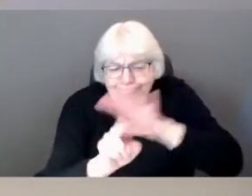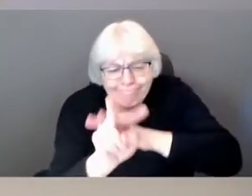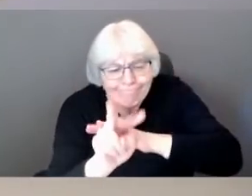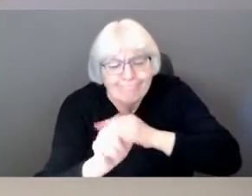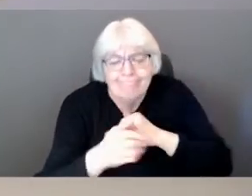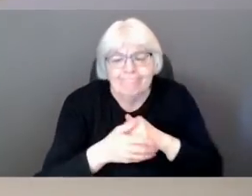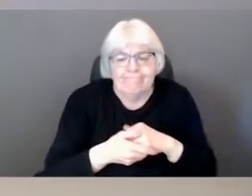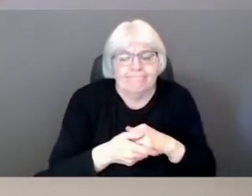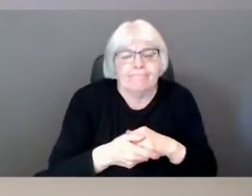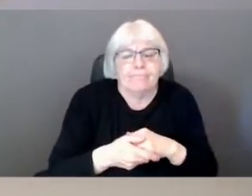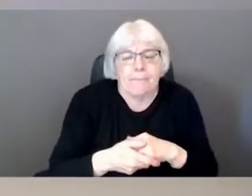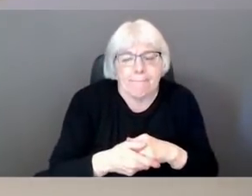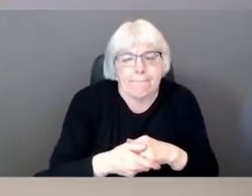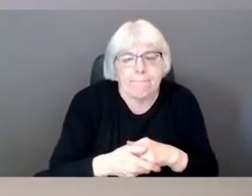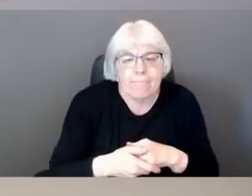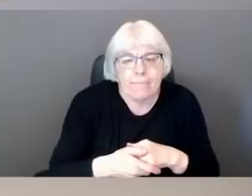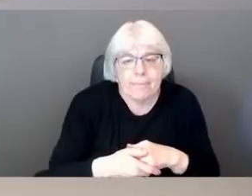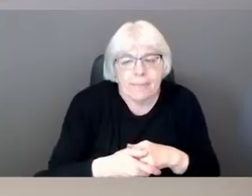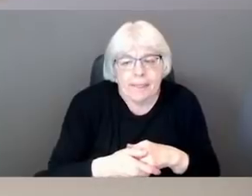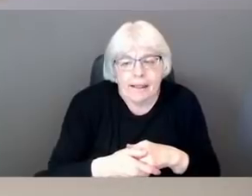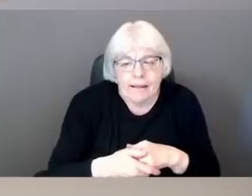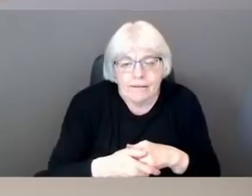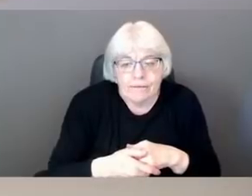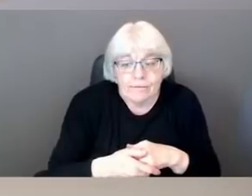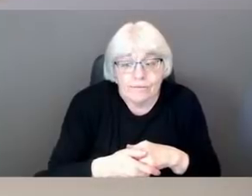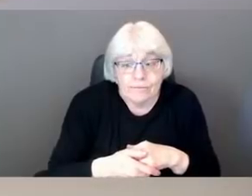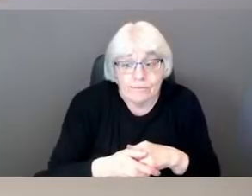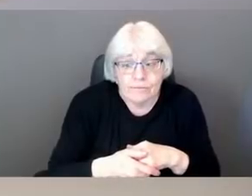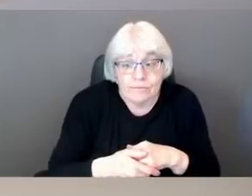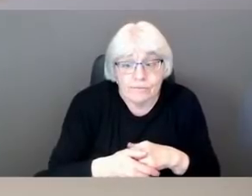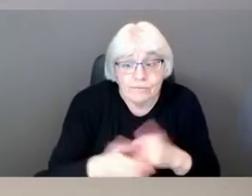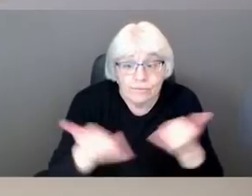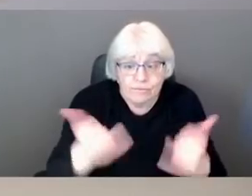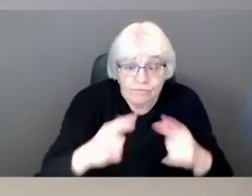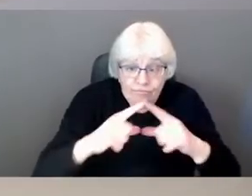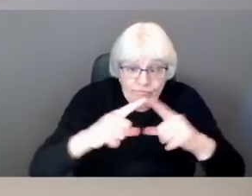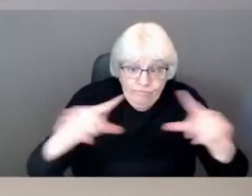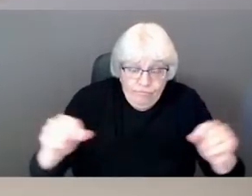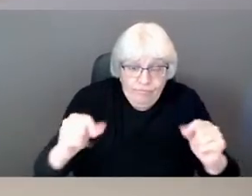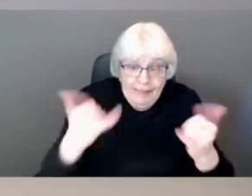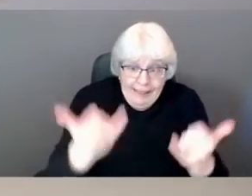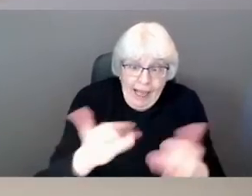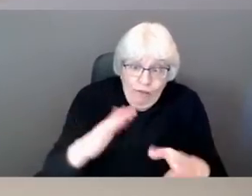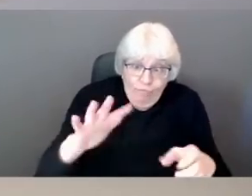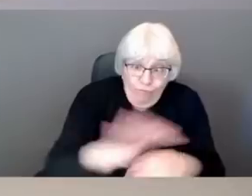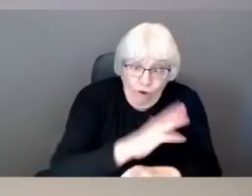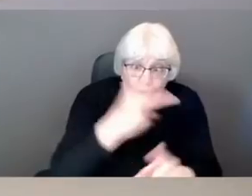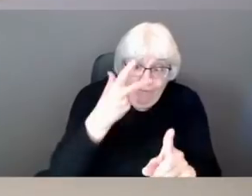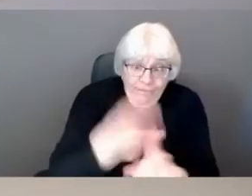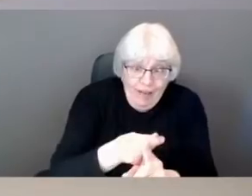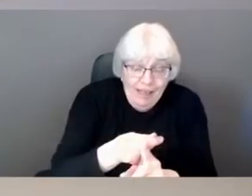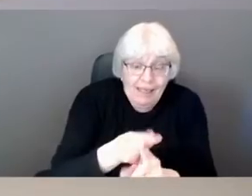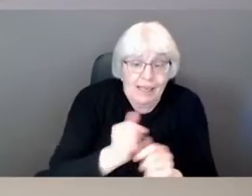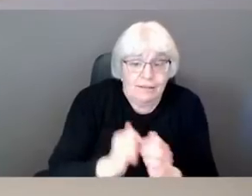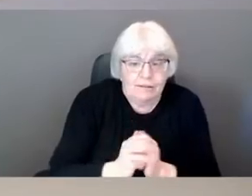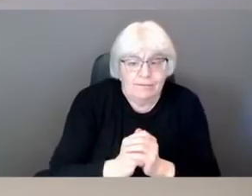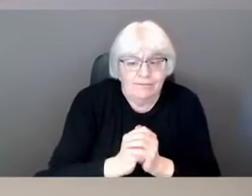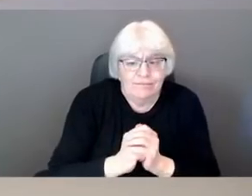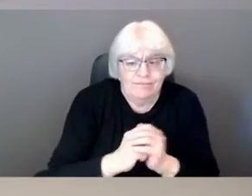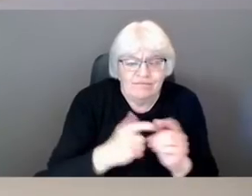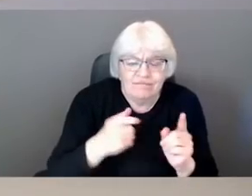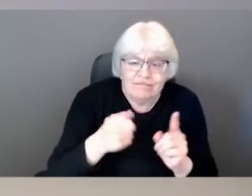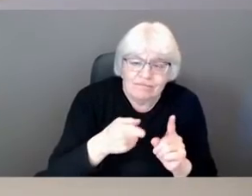so Vax passes are going to become, even more important as holidays come and as the COVID activity